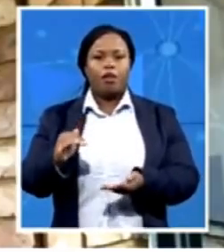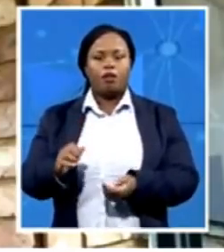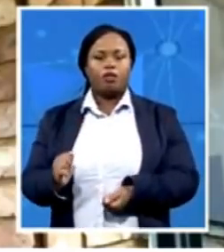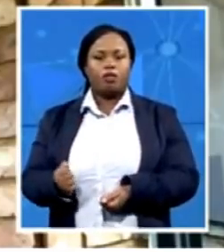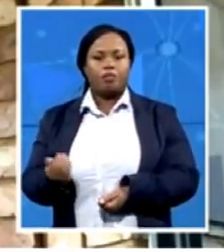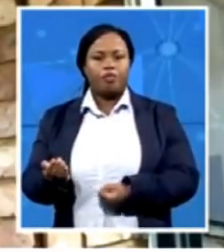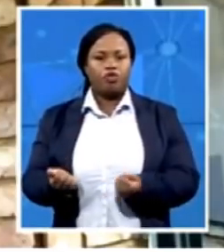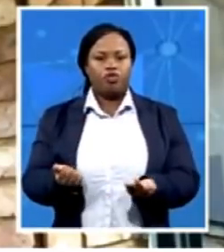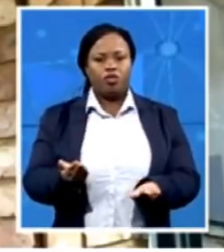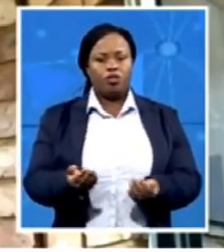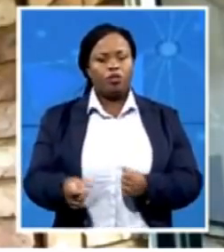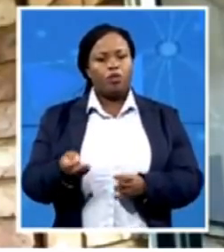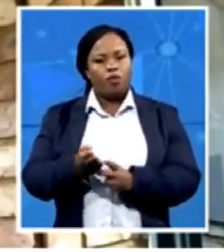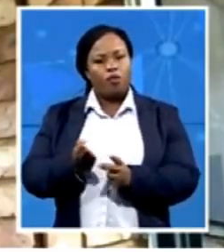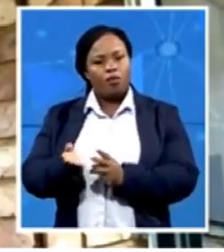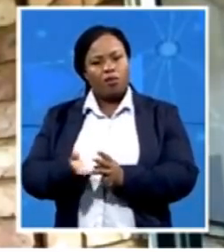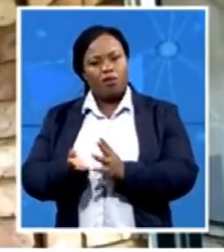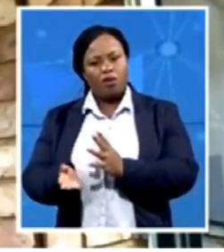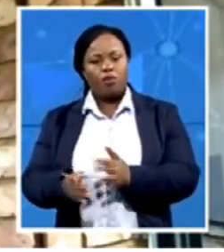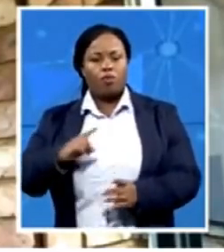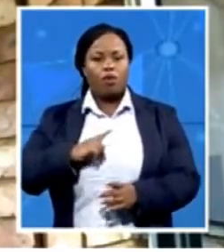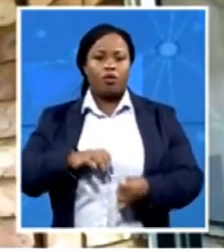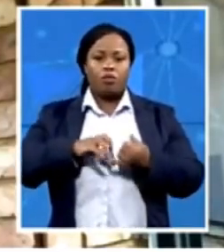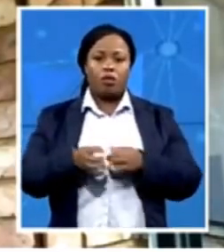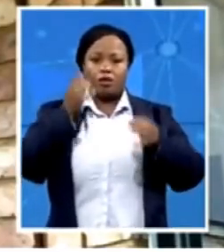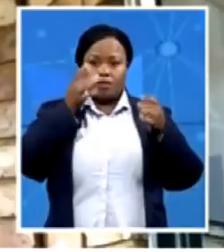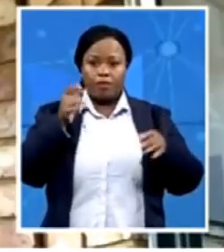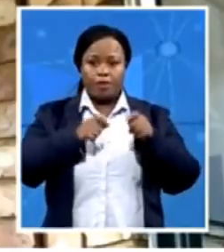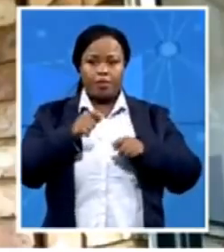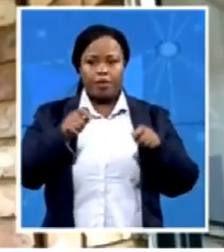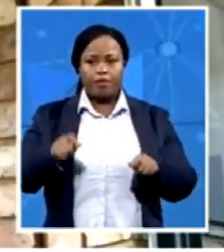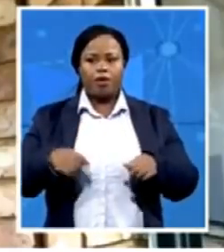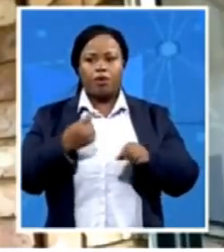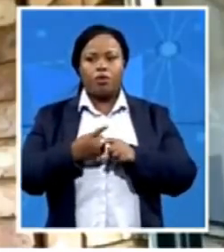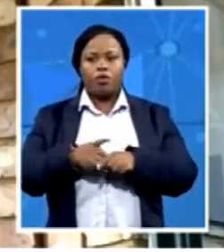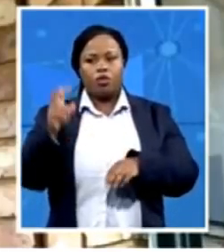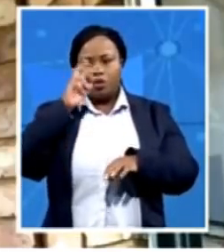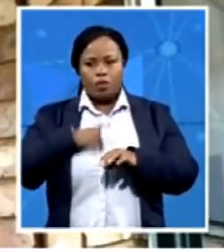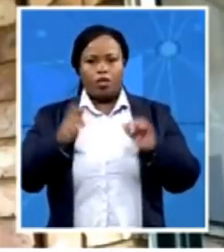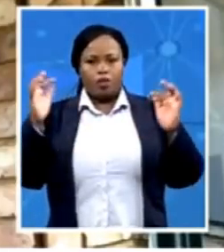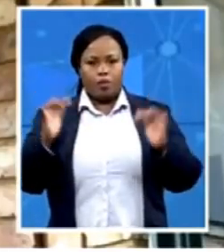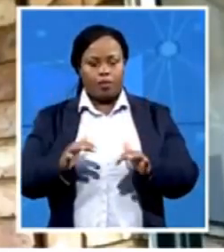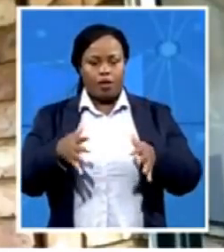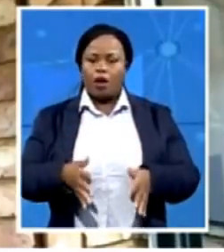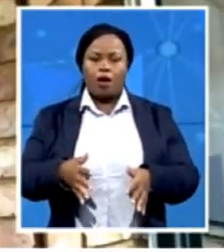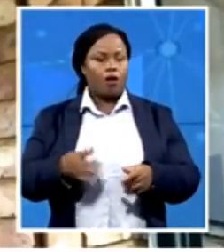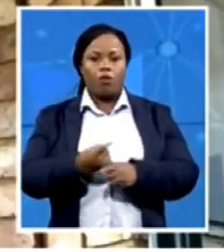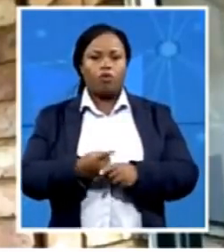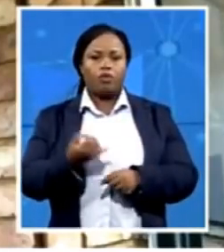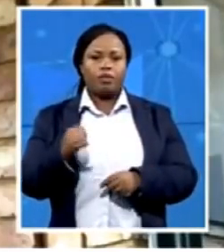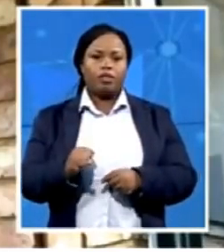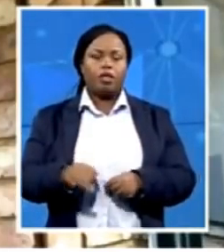emphasize and highlight to taxpayers that they do not need to come to the branch. They can still transact with SARS through these channels.